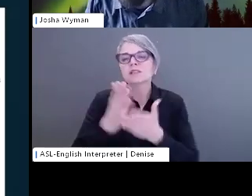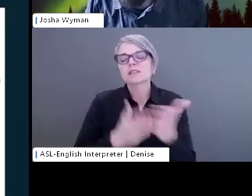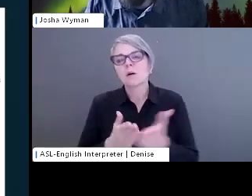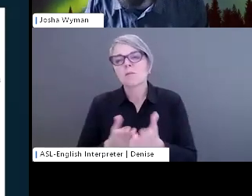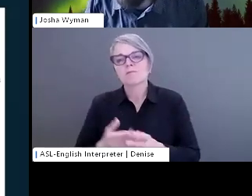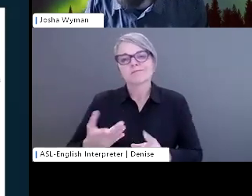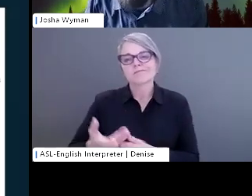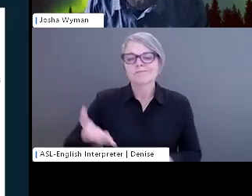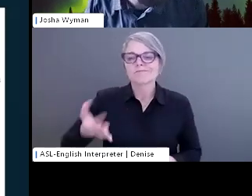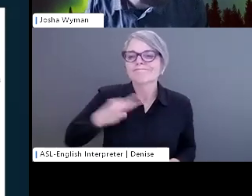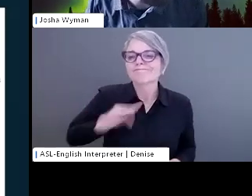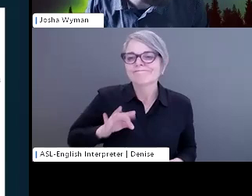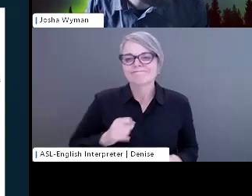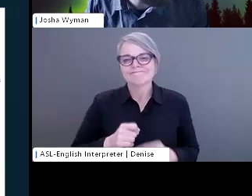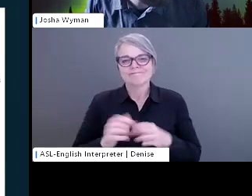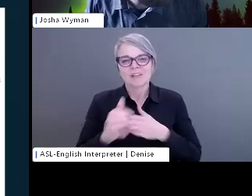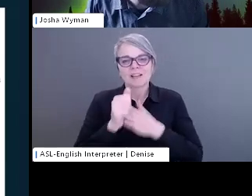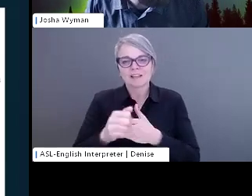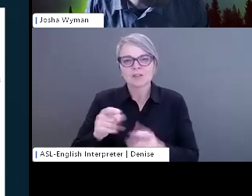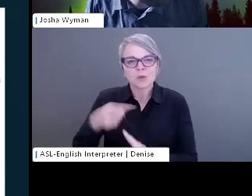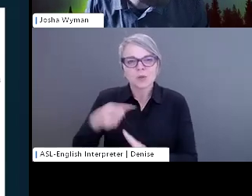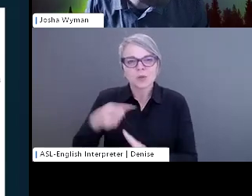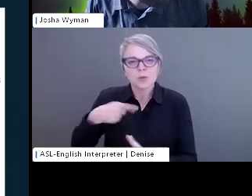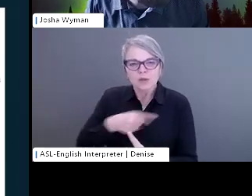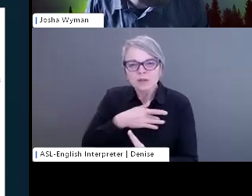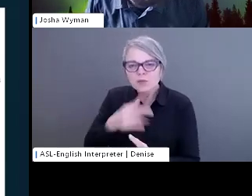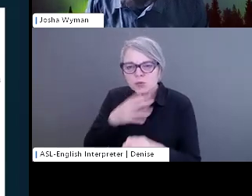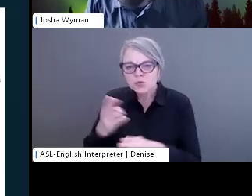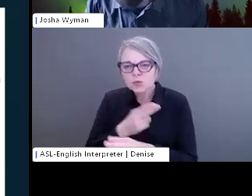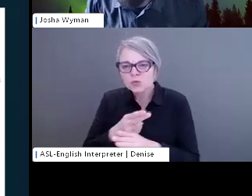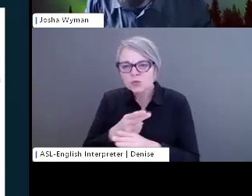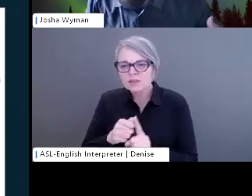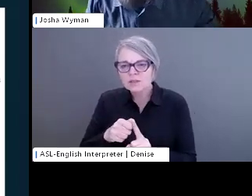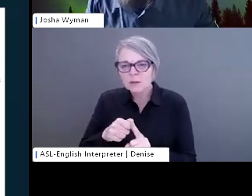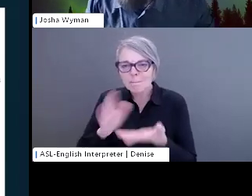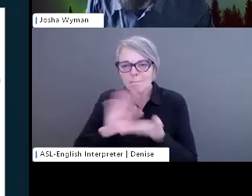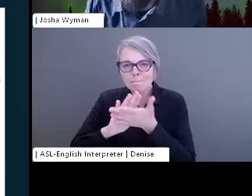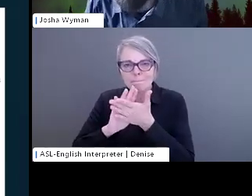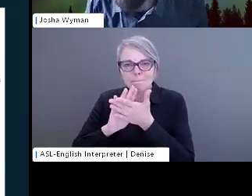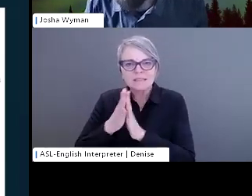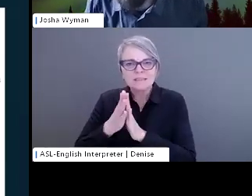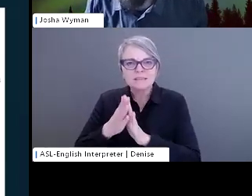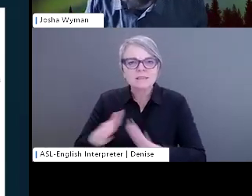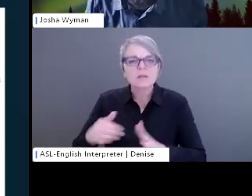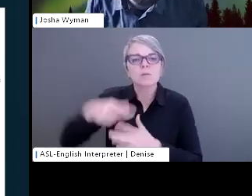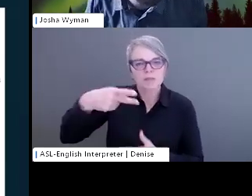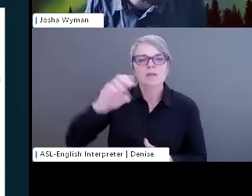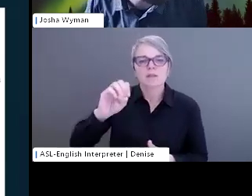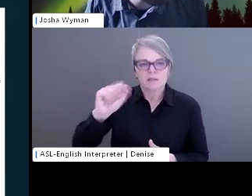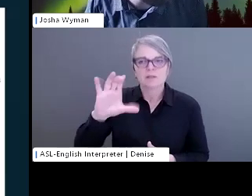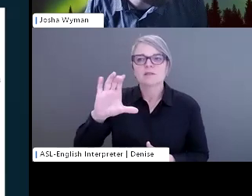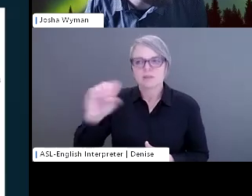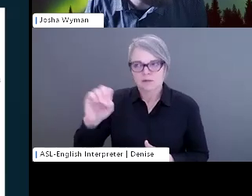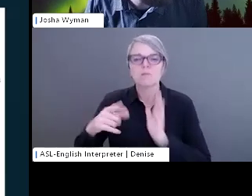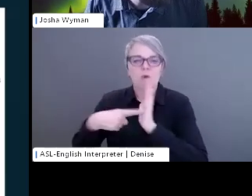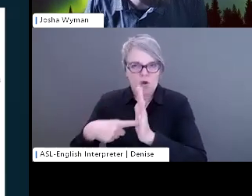used with the general adult population, but there's not yet specific information for